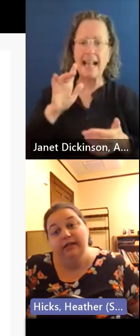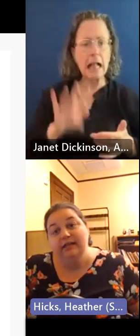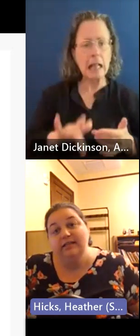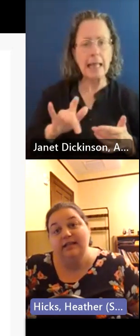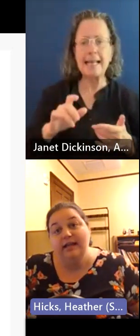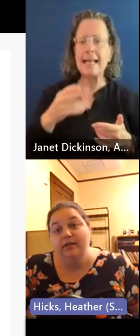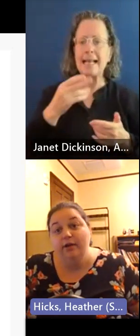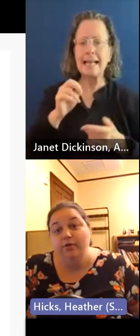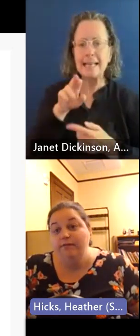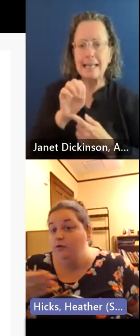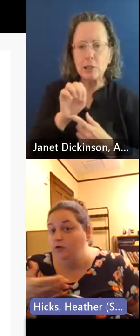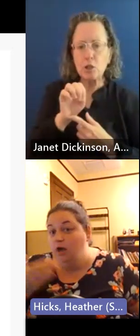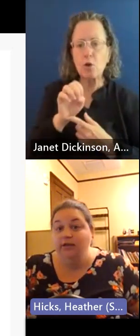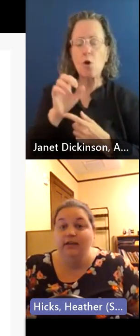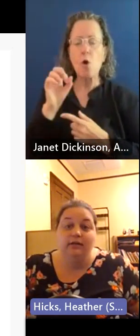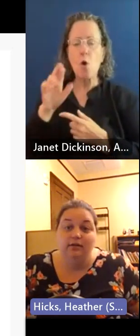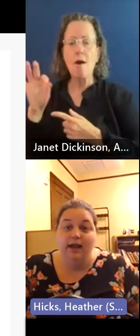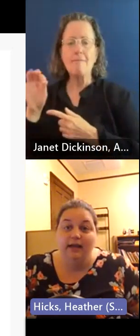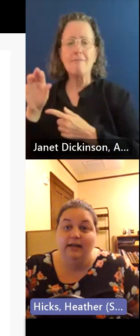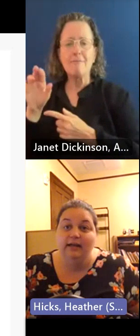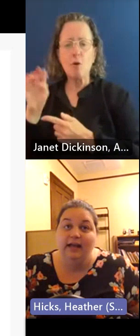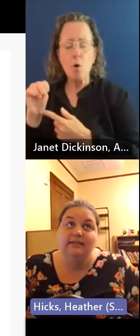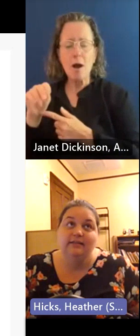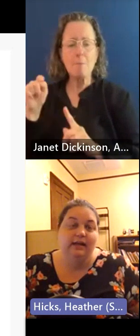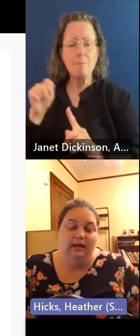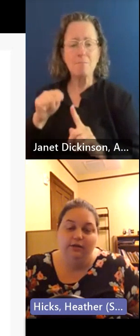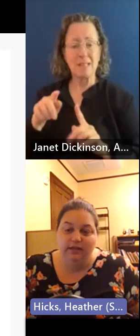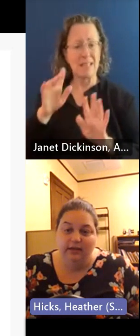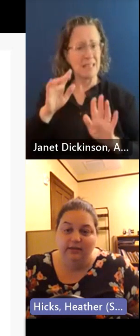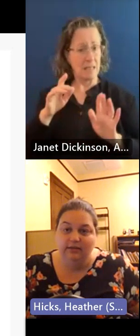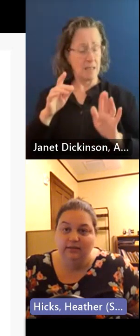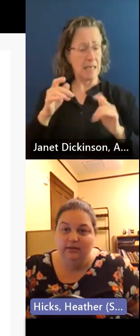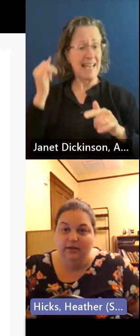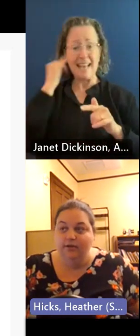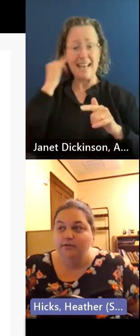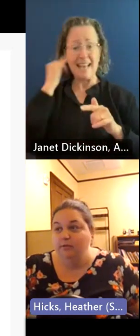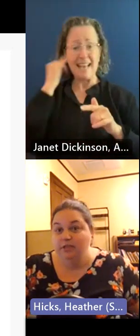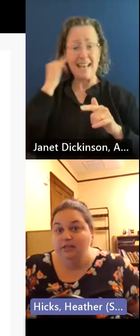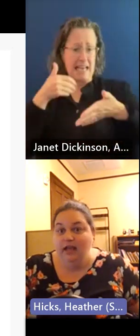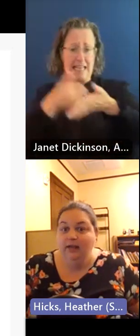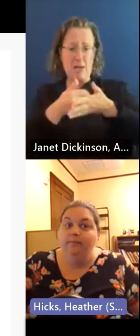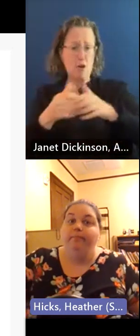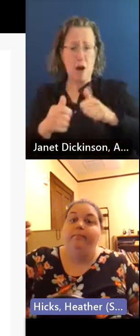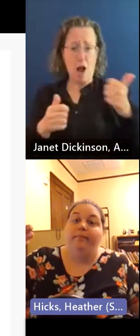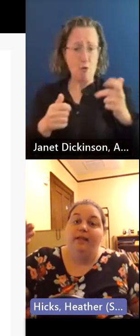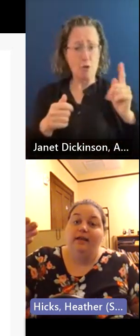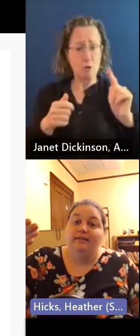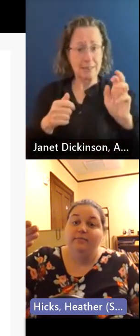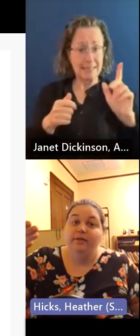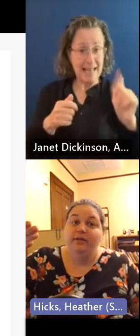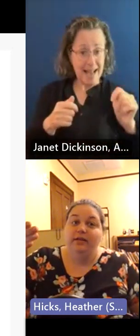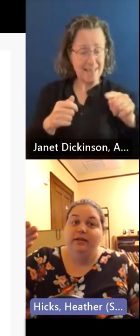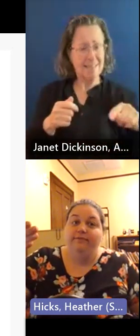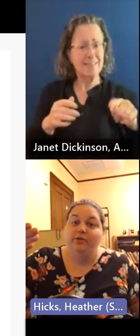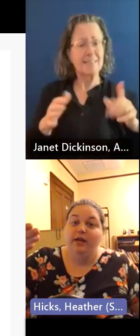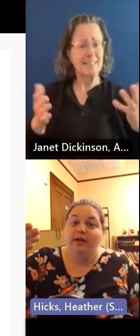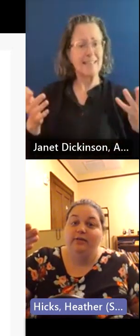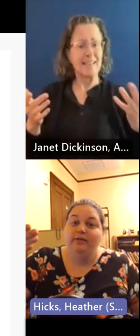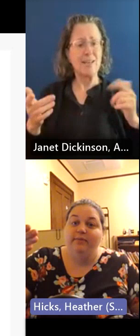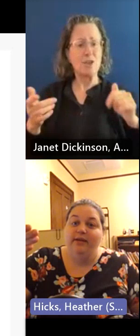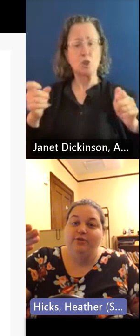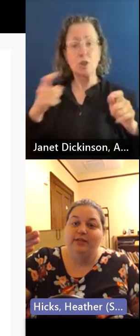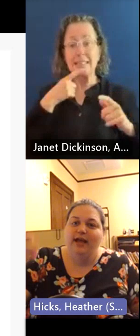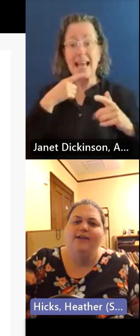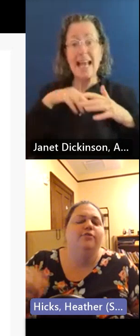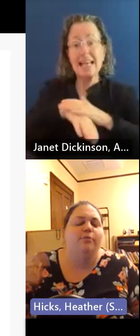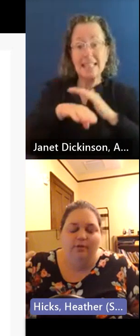for the link stand alone if you're not looking at it next to any other text? So it should say accessibility for internet